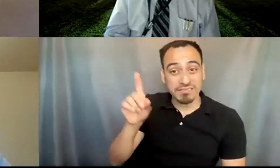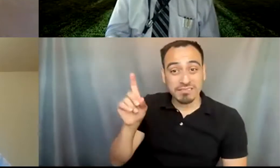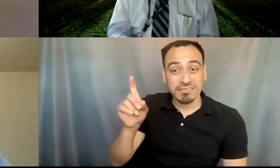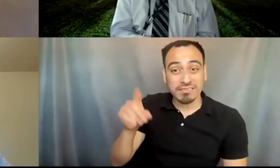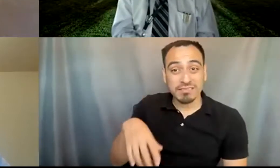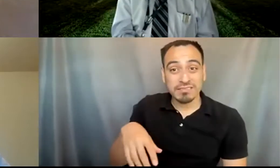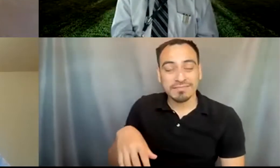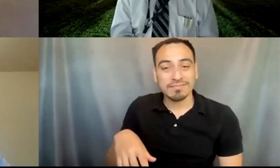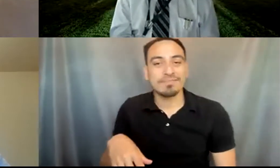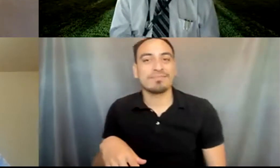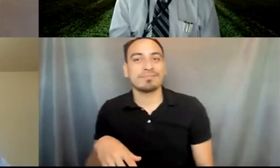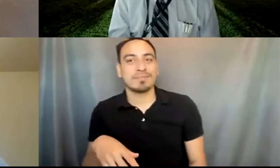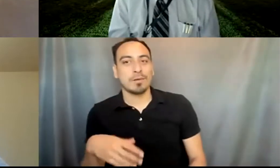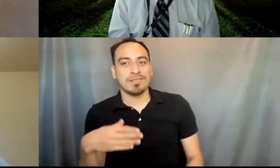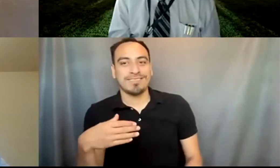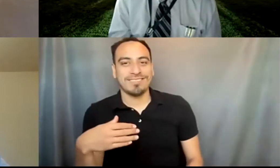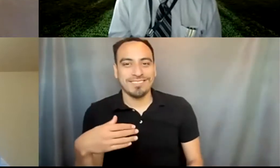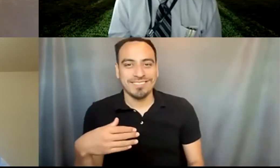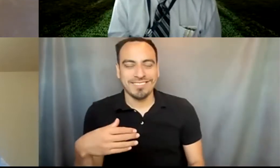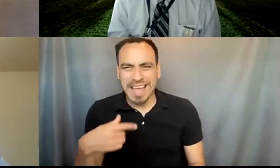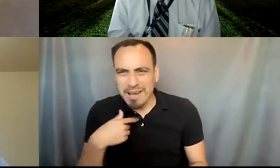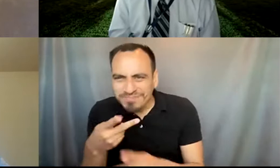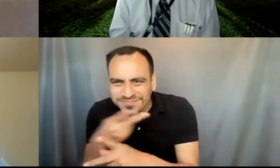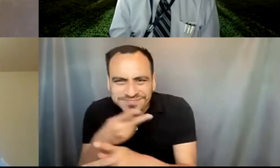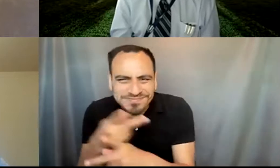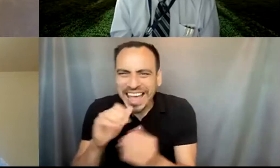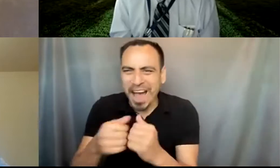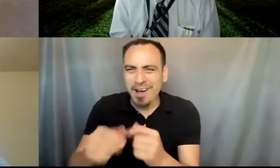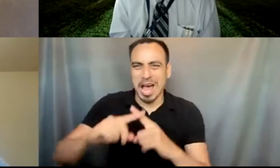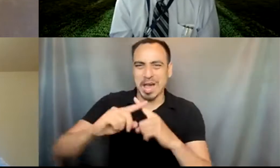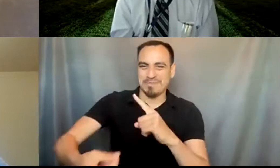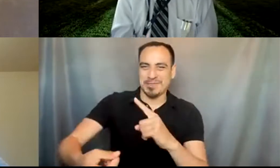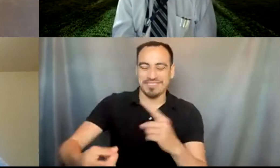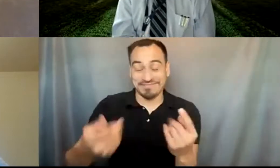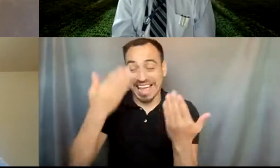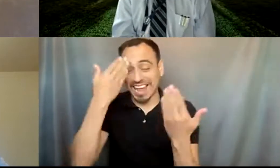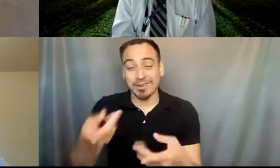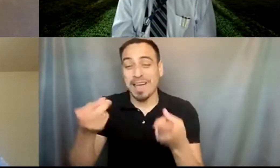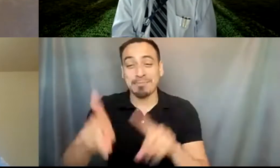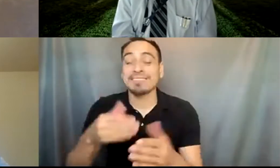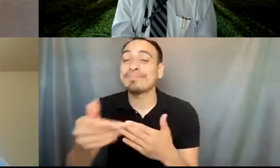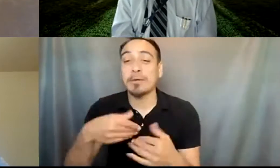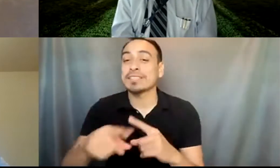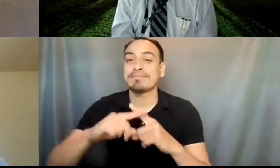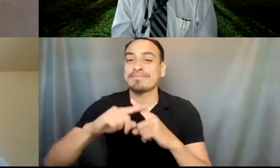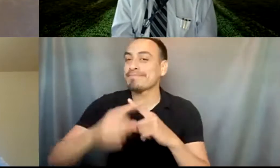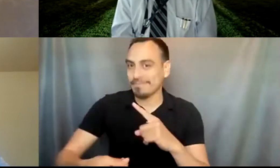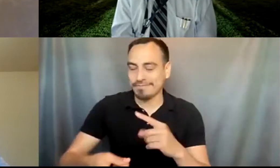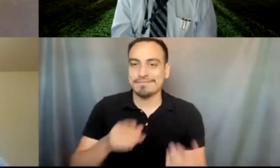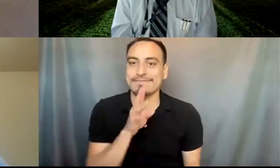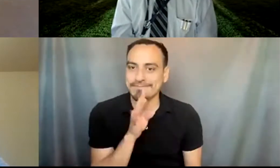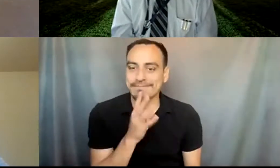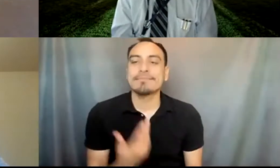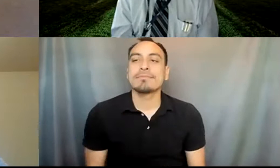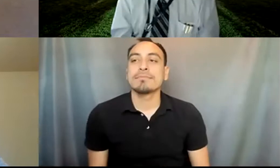Boy, that took a little time to get it unmuted this time. I'm not sure what happened. So Yeah, there